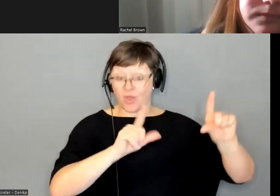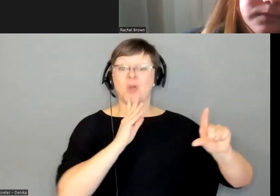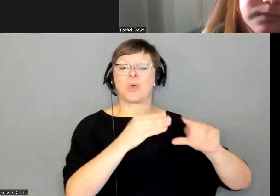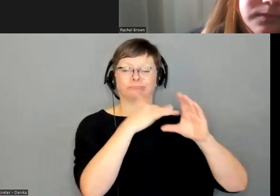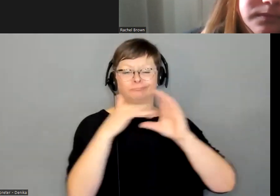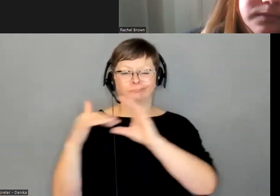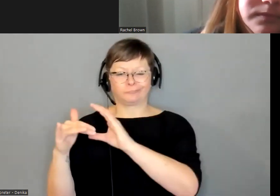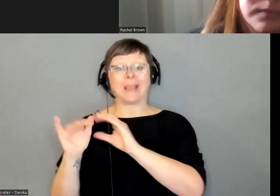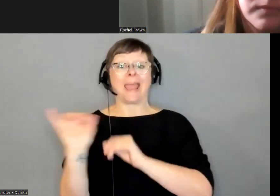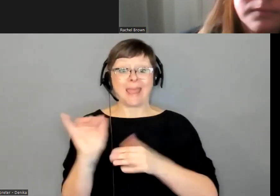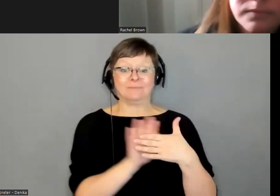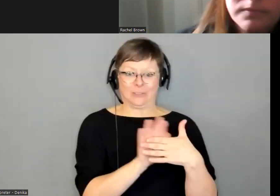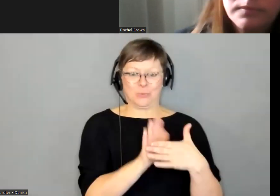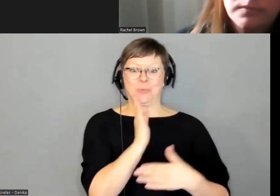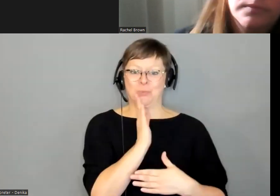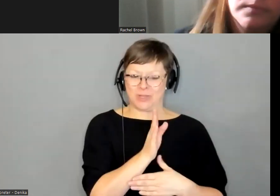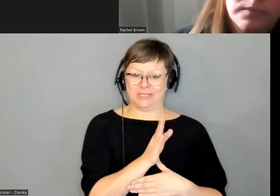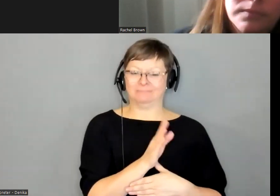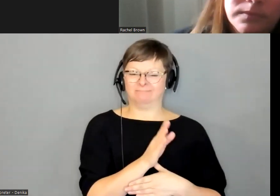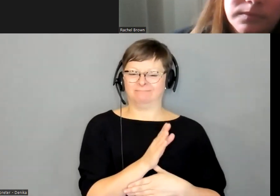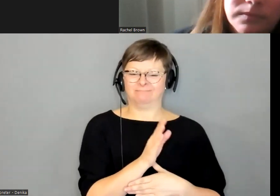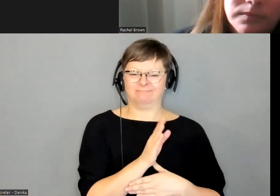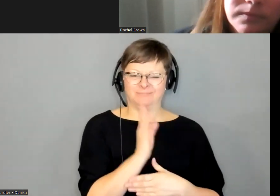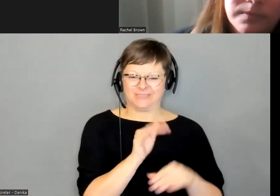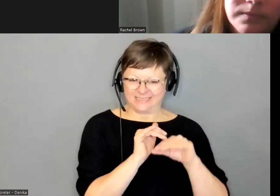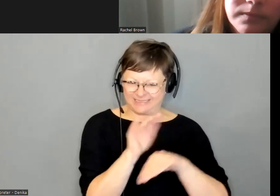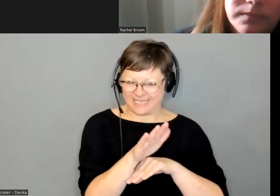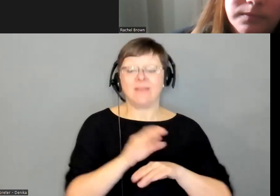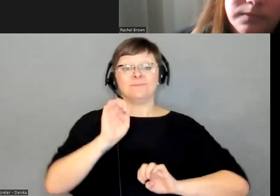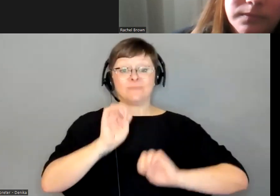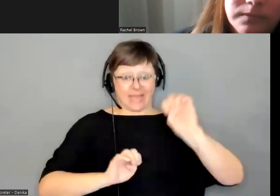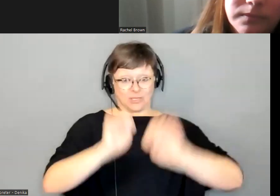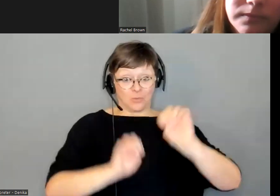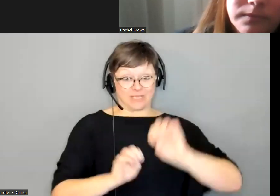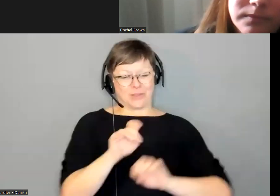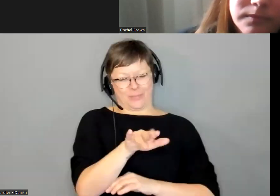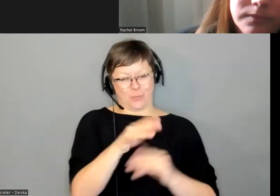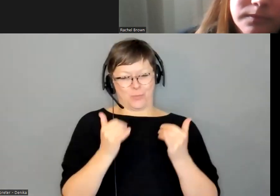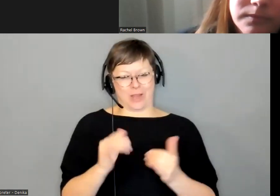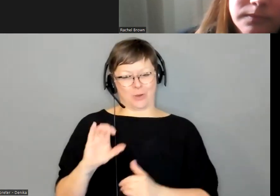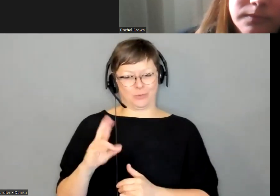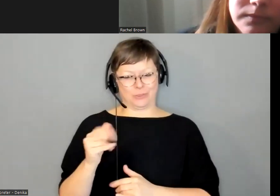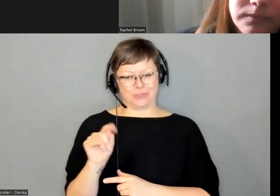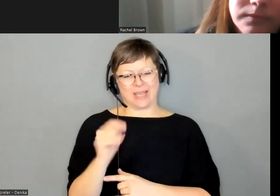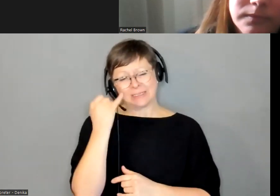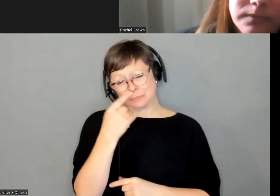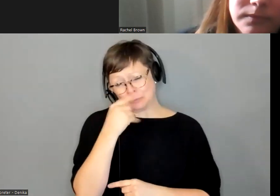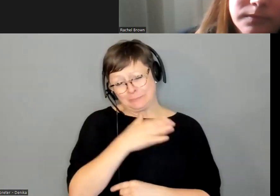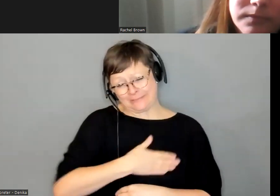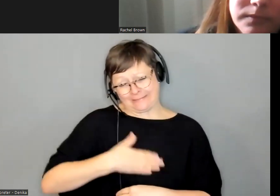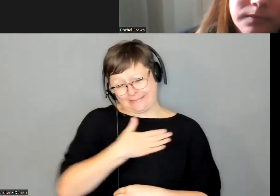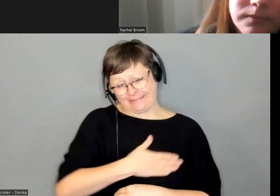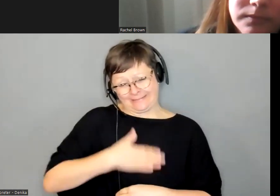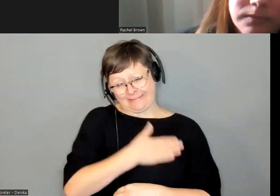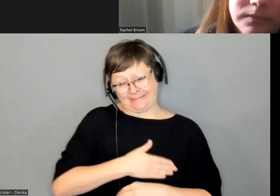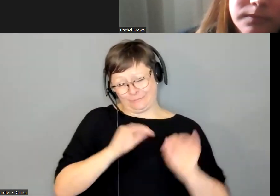the video, so you'll have all of that. The evaluation is in the chat, so if you can please fill that out, that would,